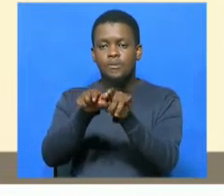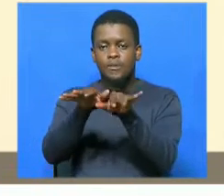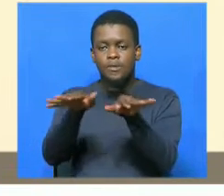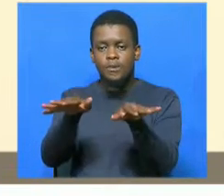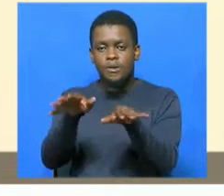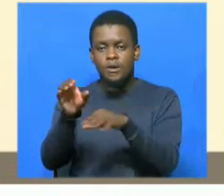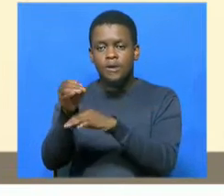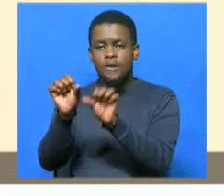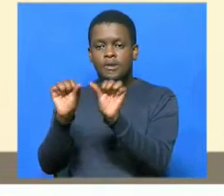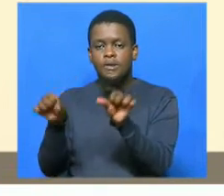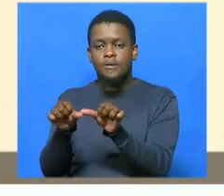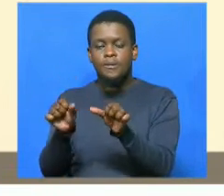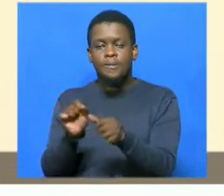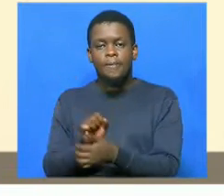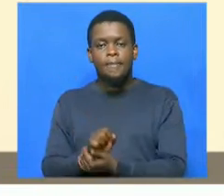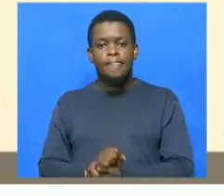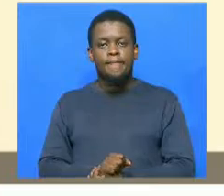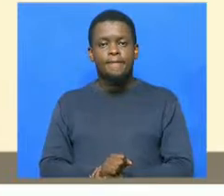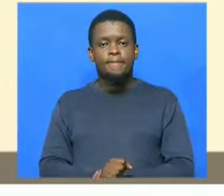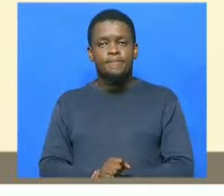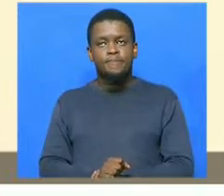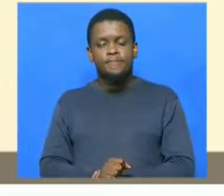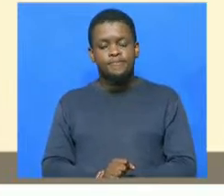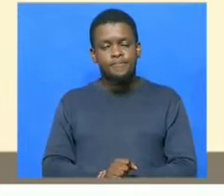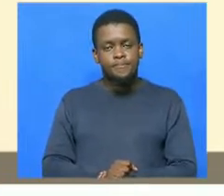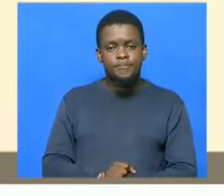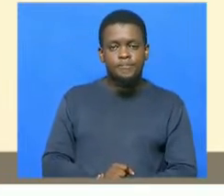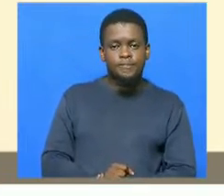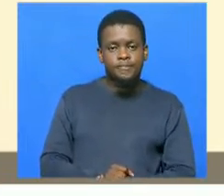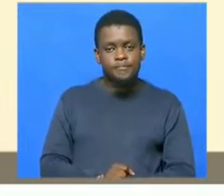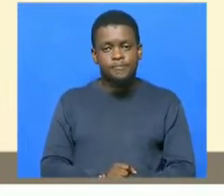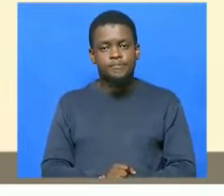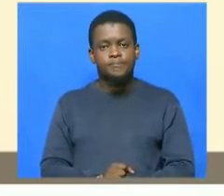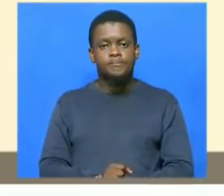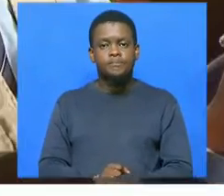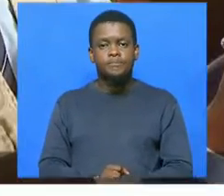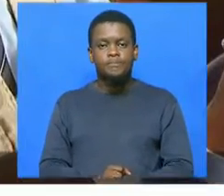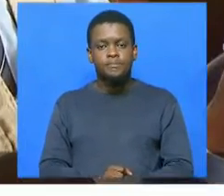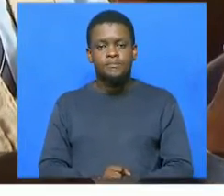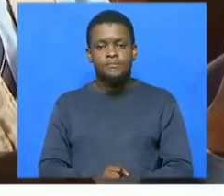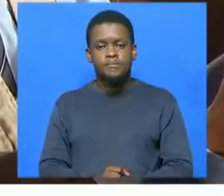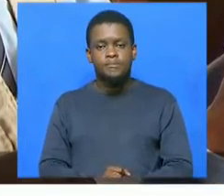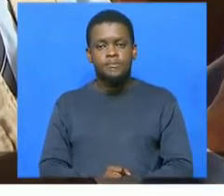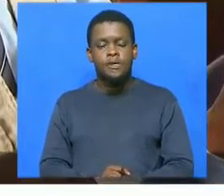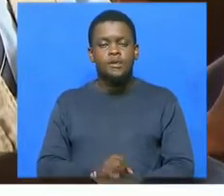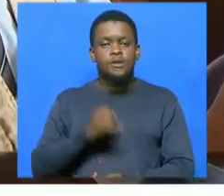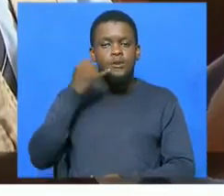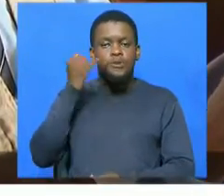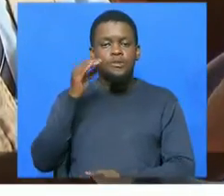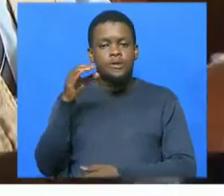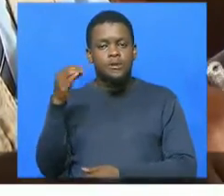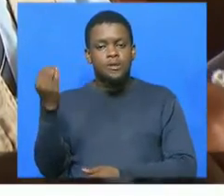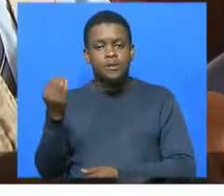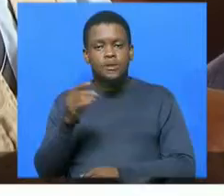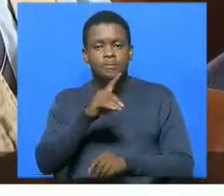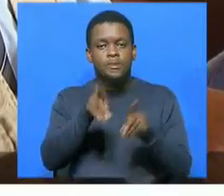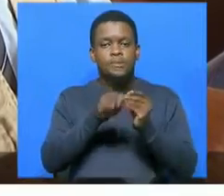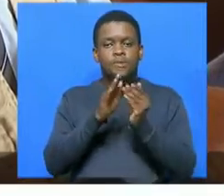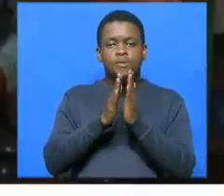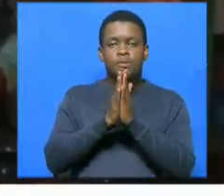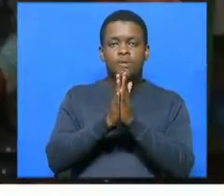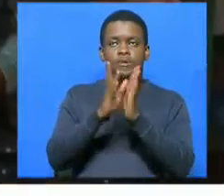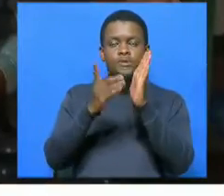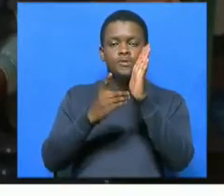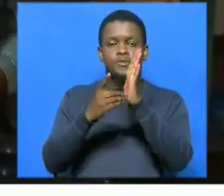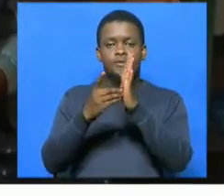the unsprayed. On other issues, the residents plead for the